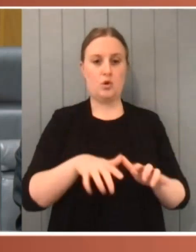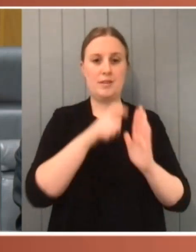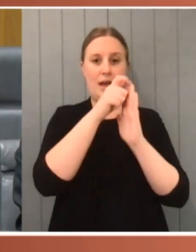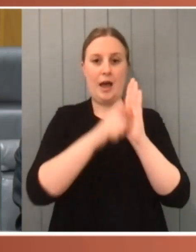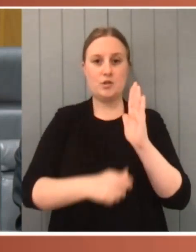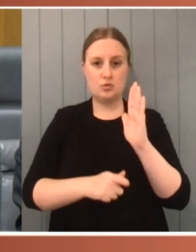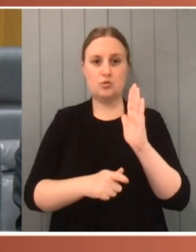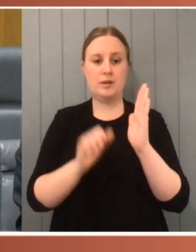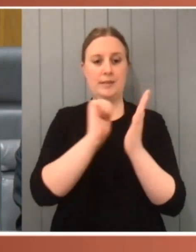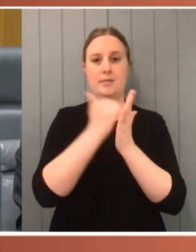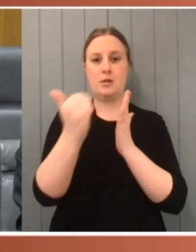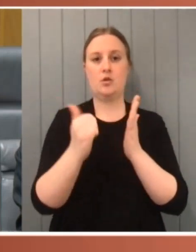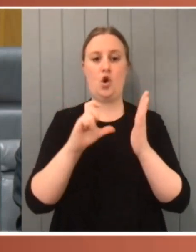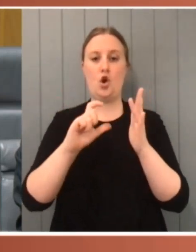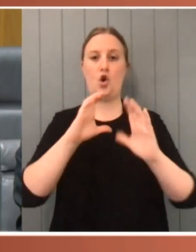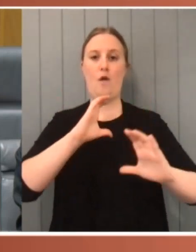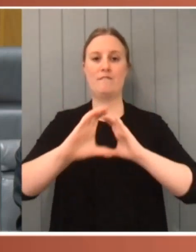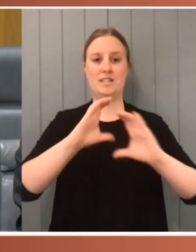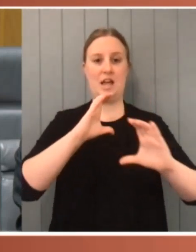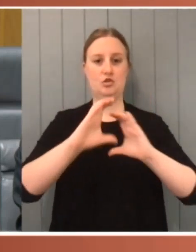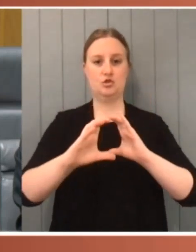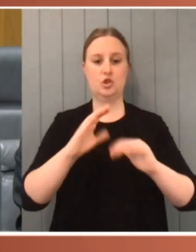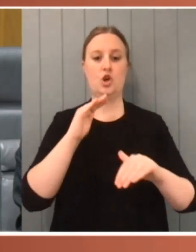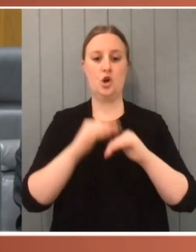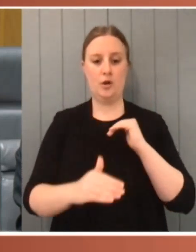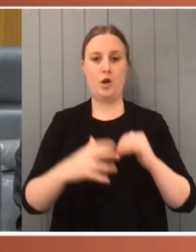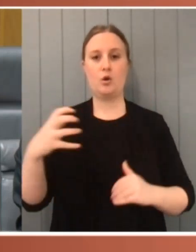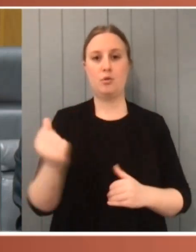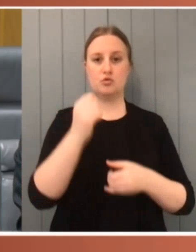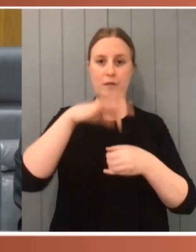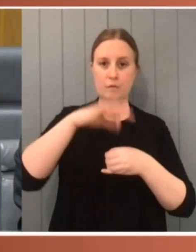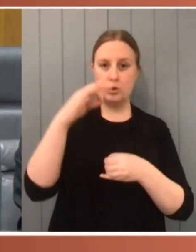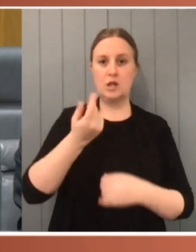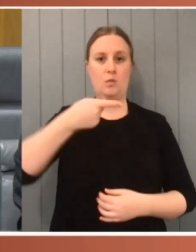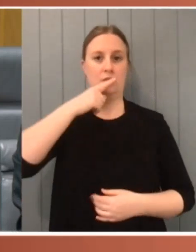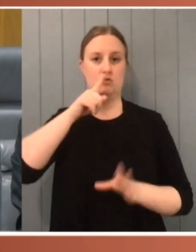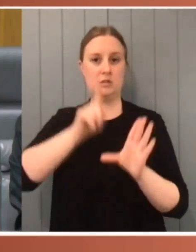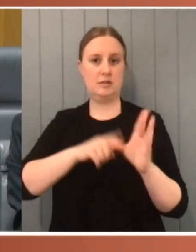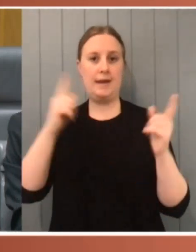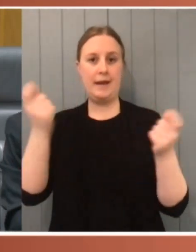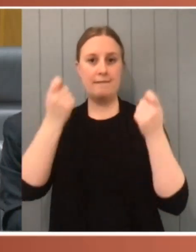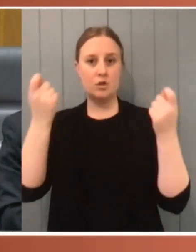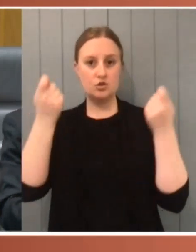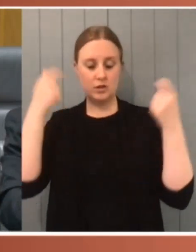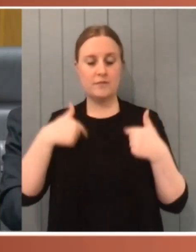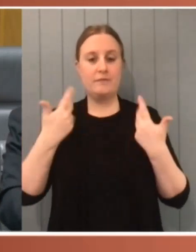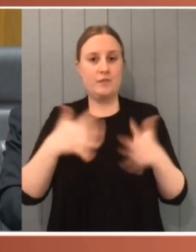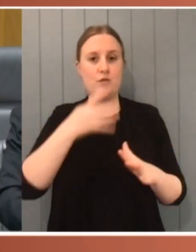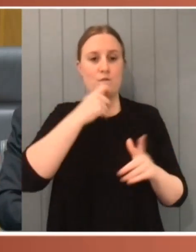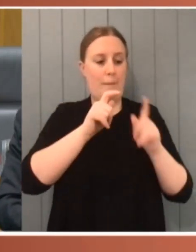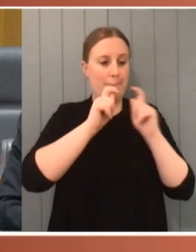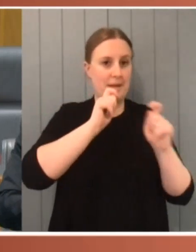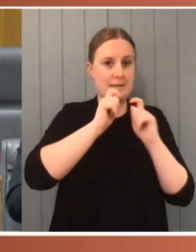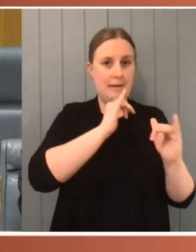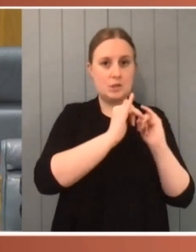about compulsory voting and the anniversary, and there was did a number of media interviews, and one of the things that quickly